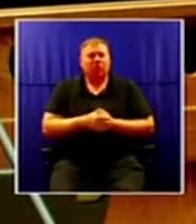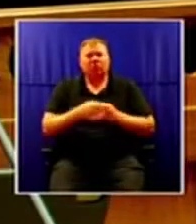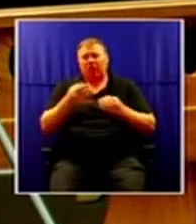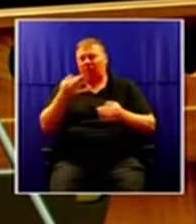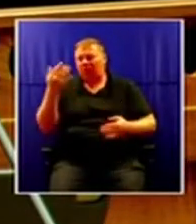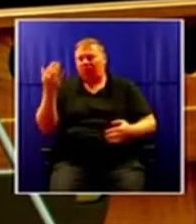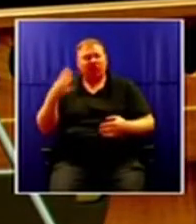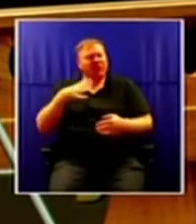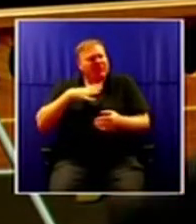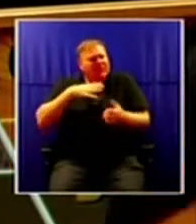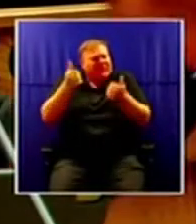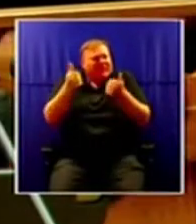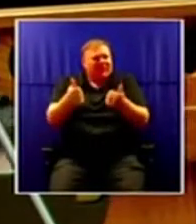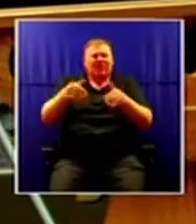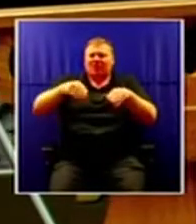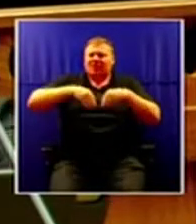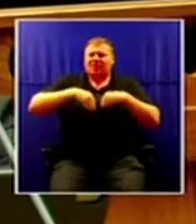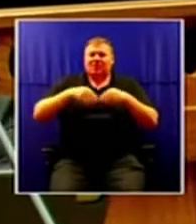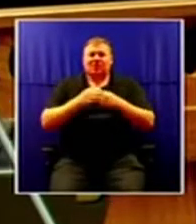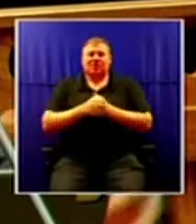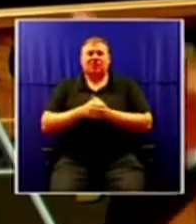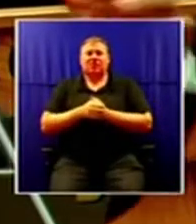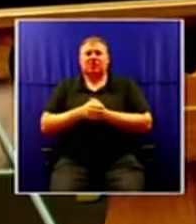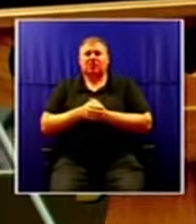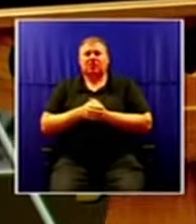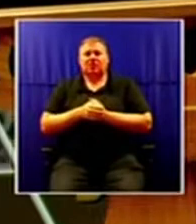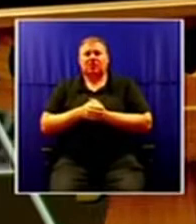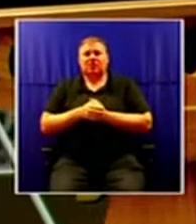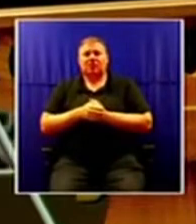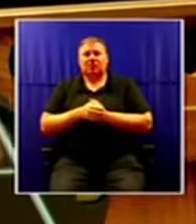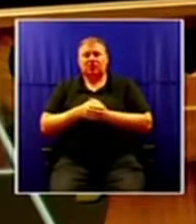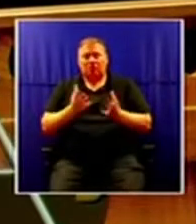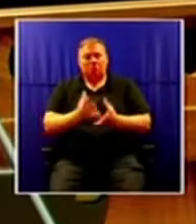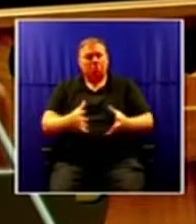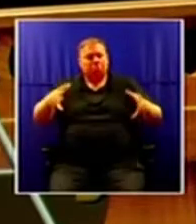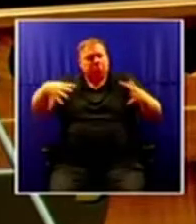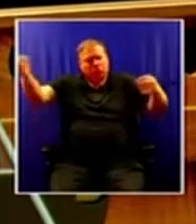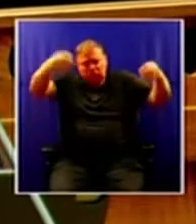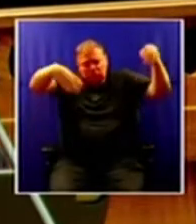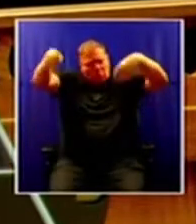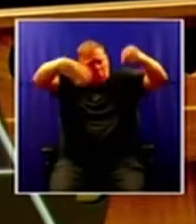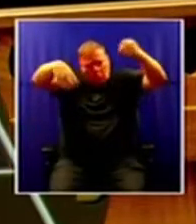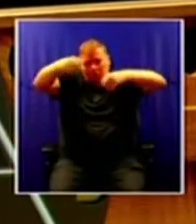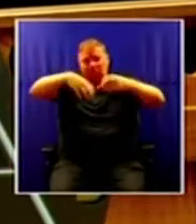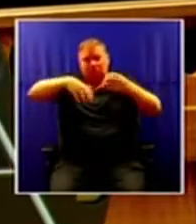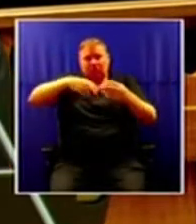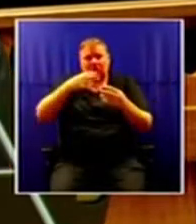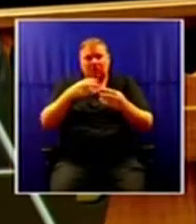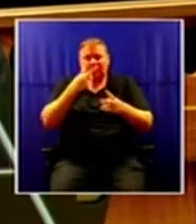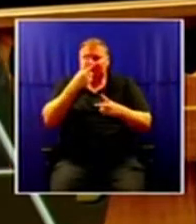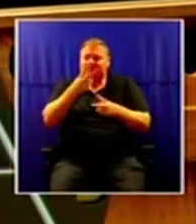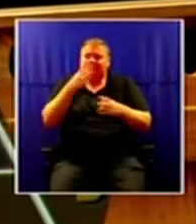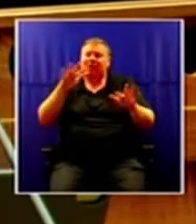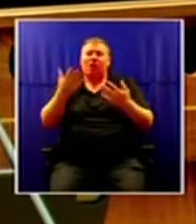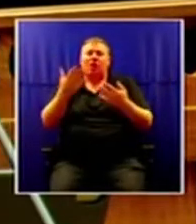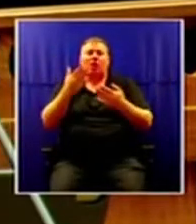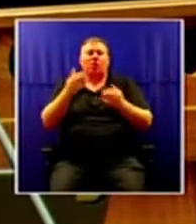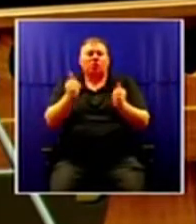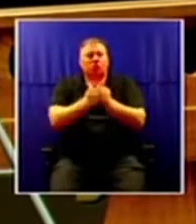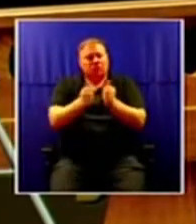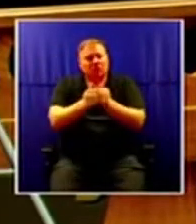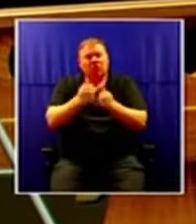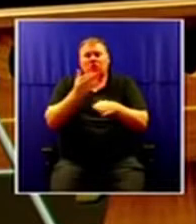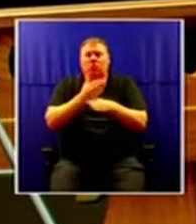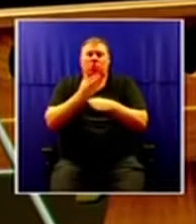That's fine. Let's put it all in the pot and let's see how we can work together to build this